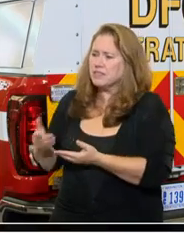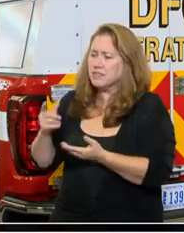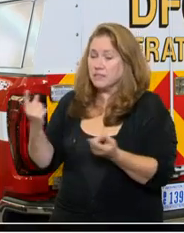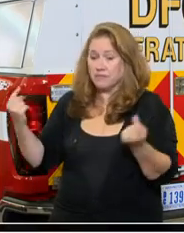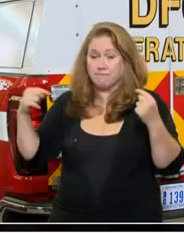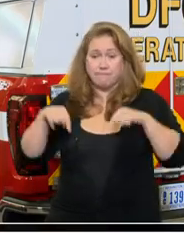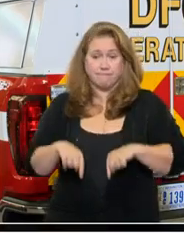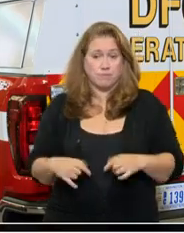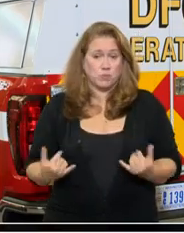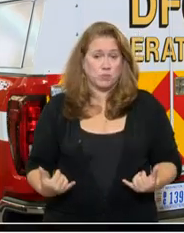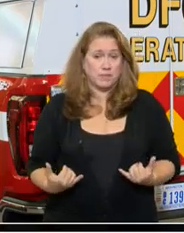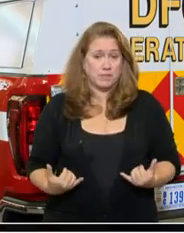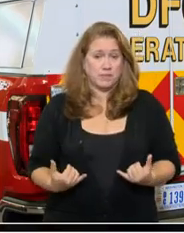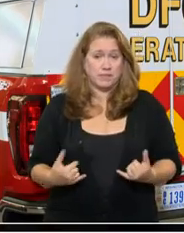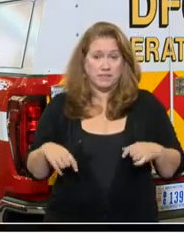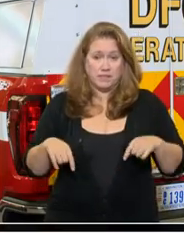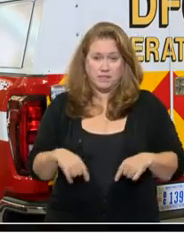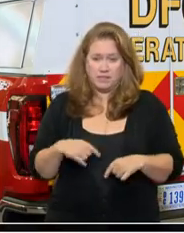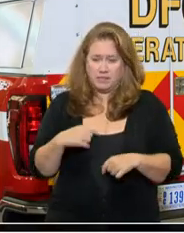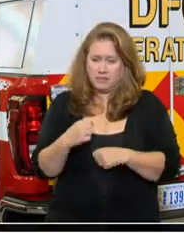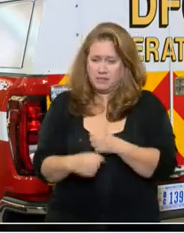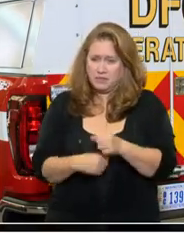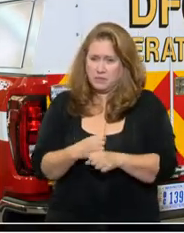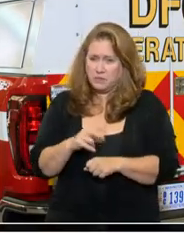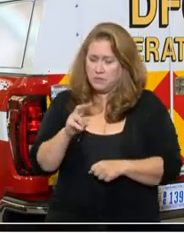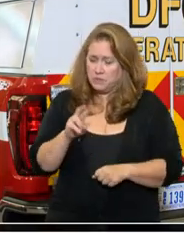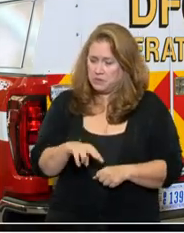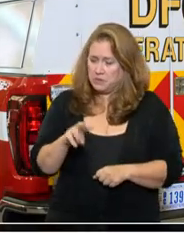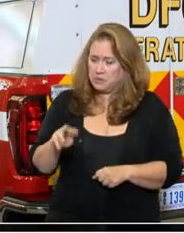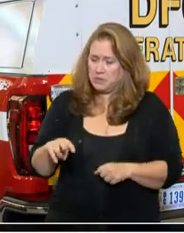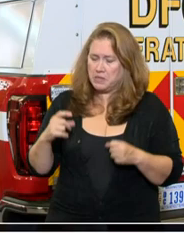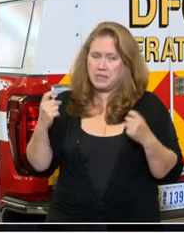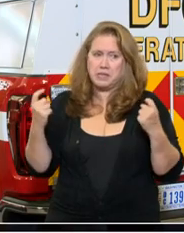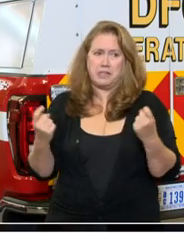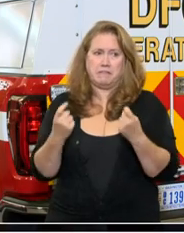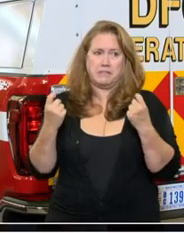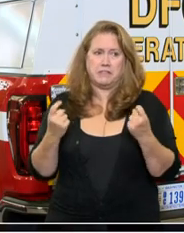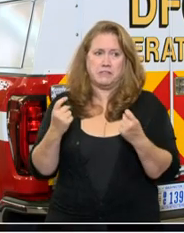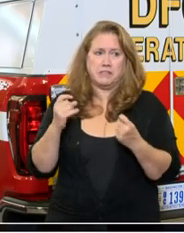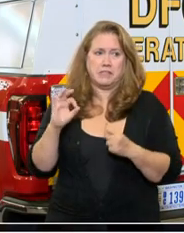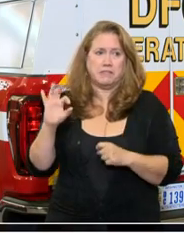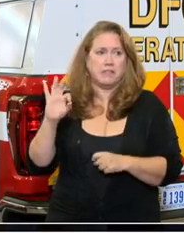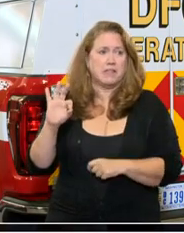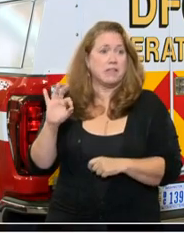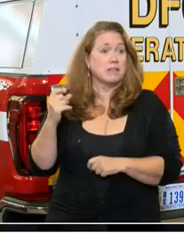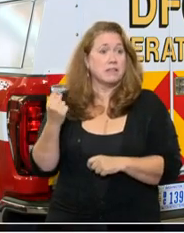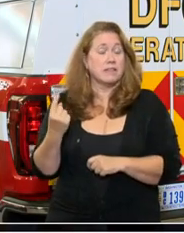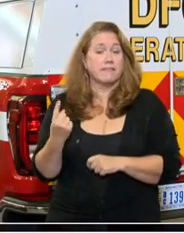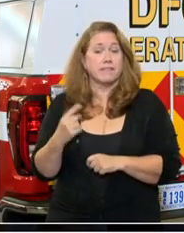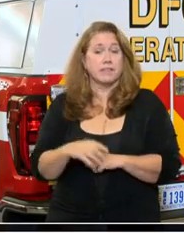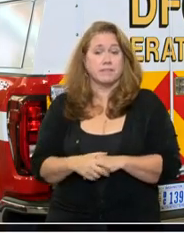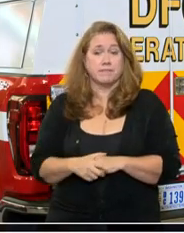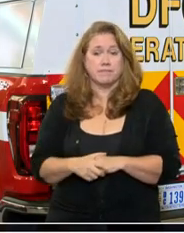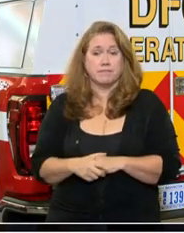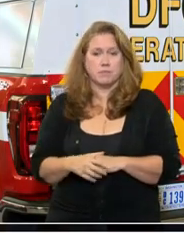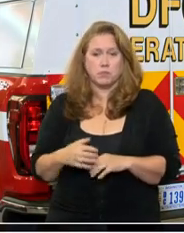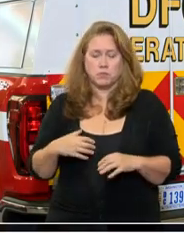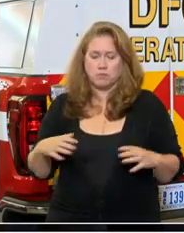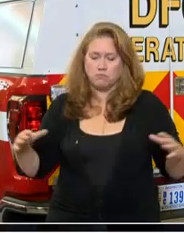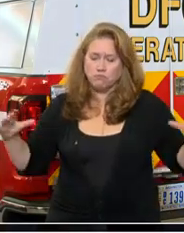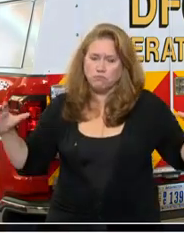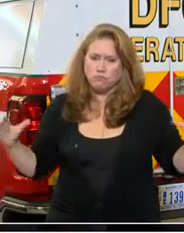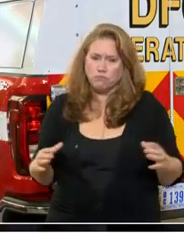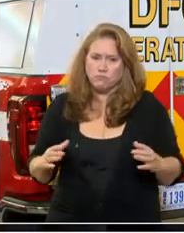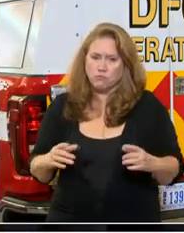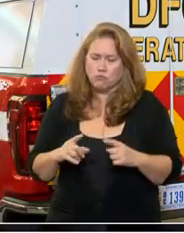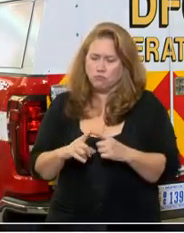and we come today together to acknowledge the courage and bravery of our first responders,